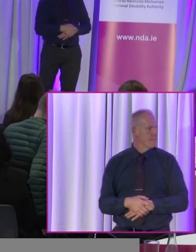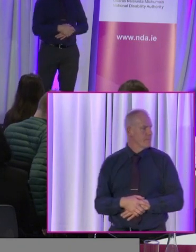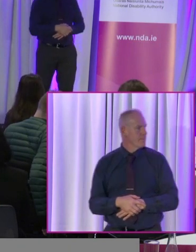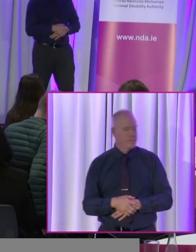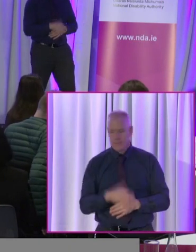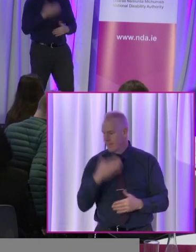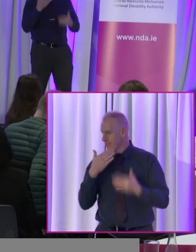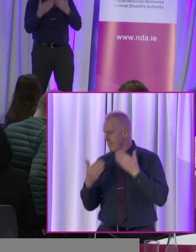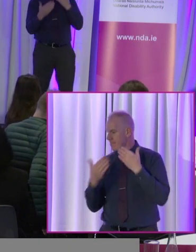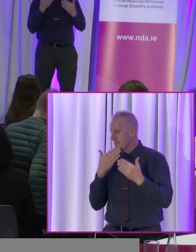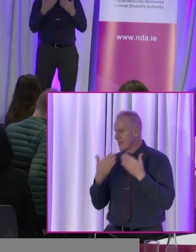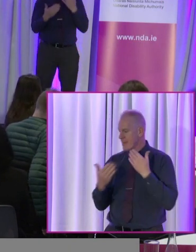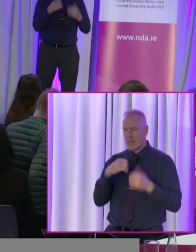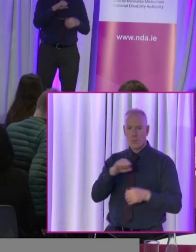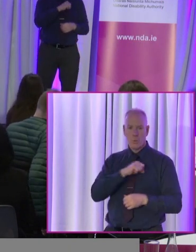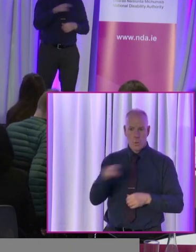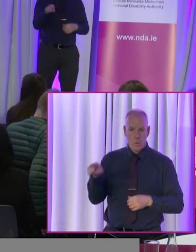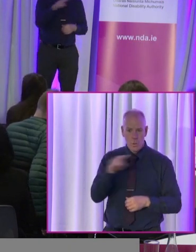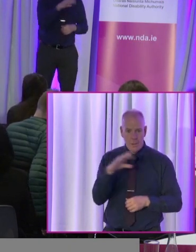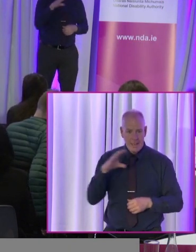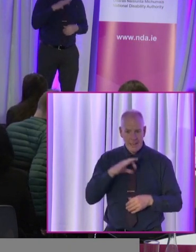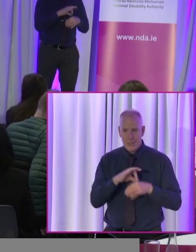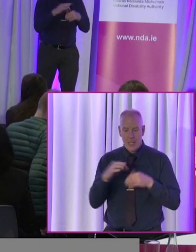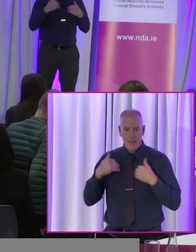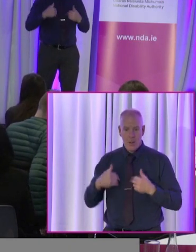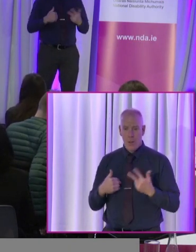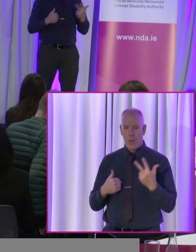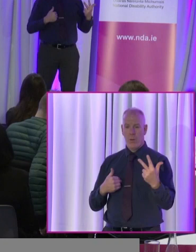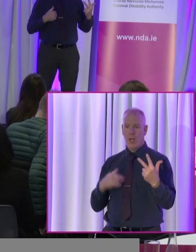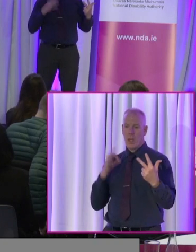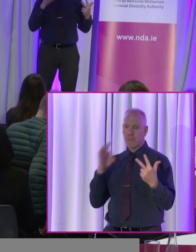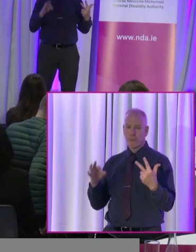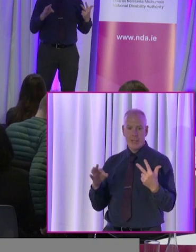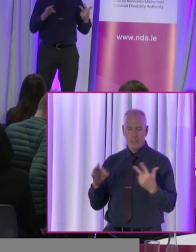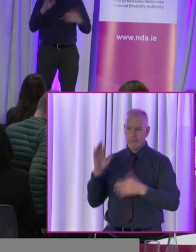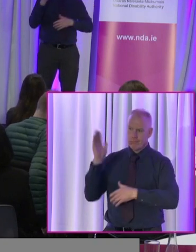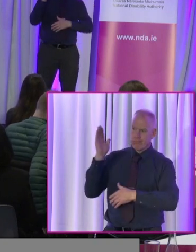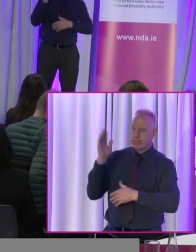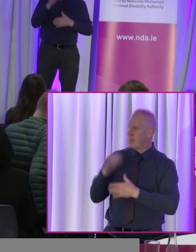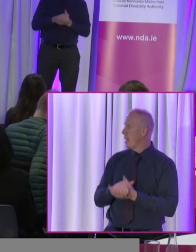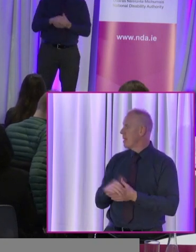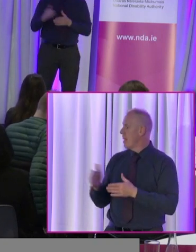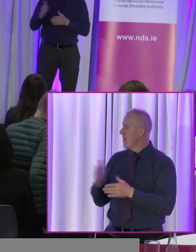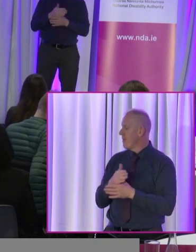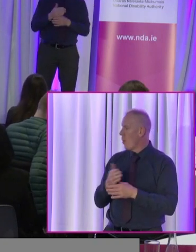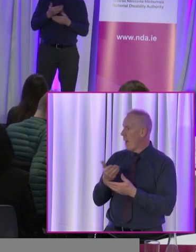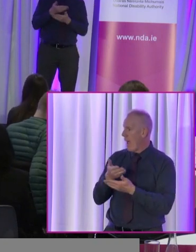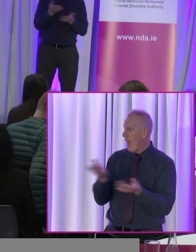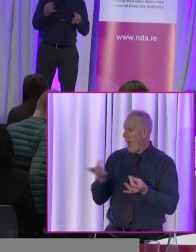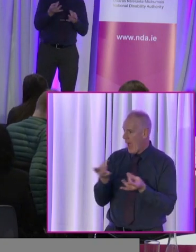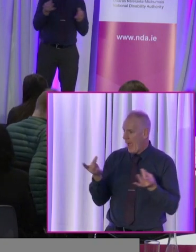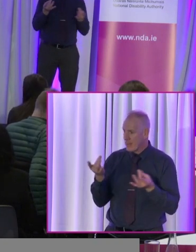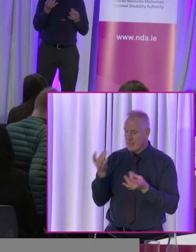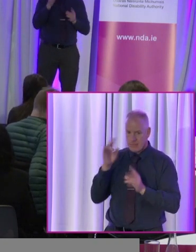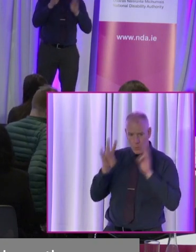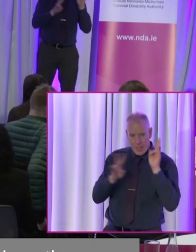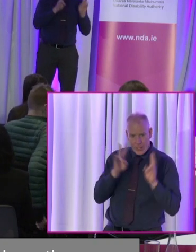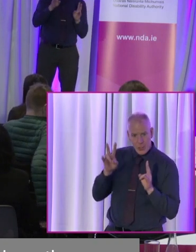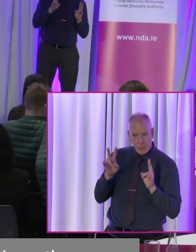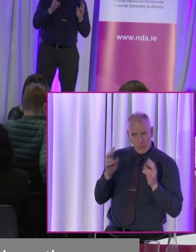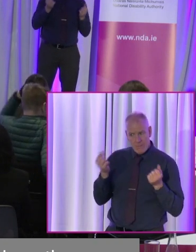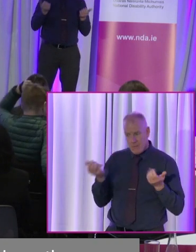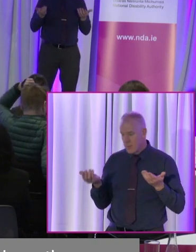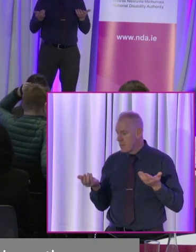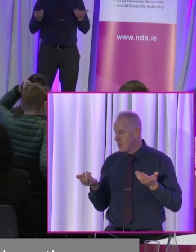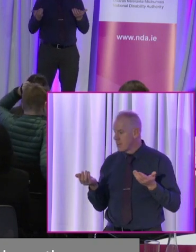Thank you very much. And I'm sure, ladies and gentlemen, you'll agree, three fantastic interventions. And just before turning over to you, the audience, for a